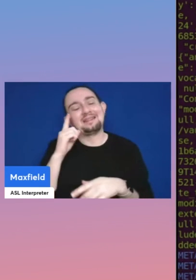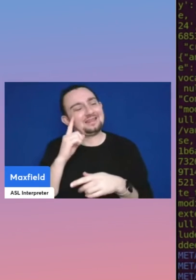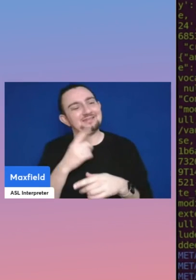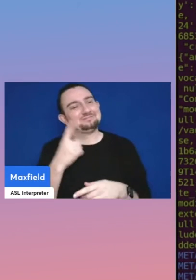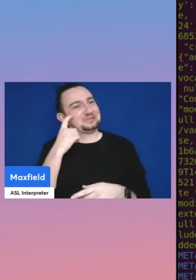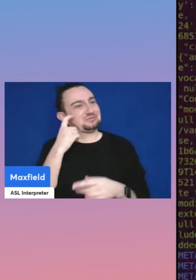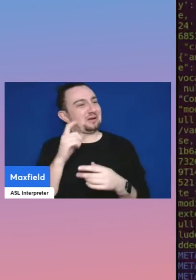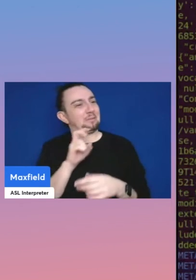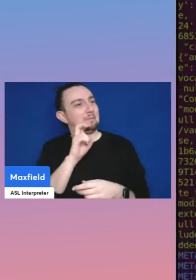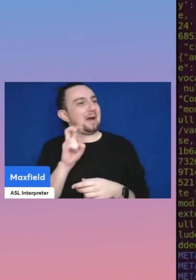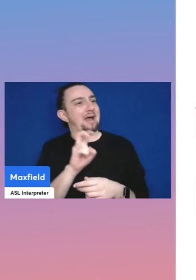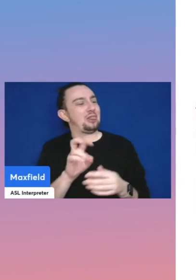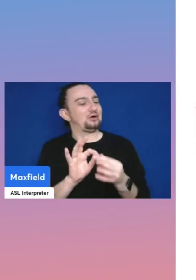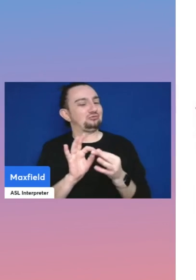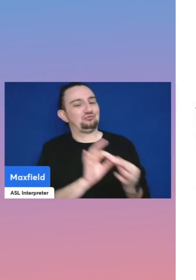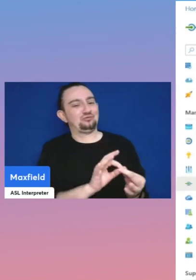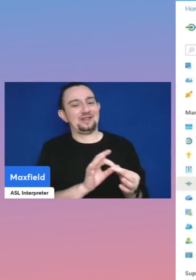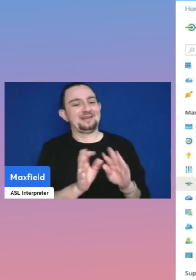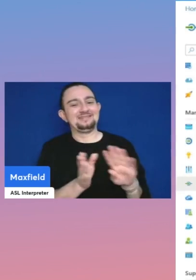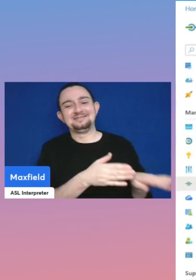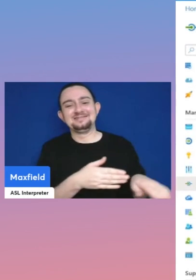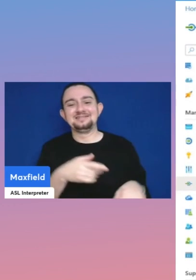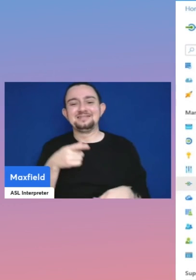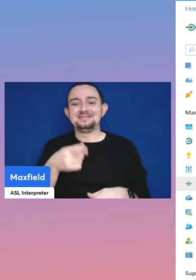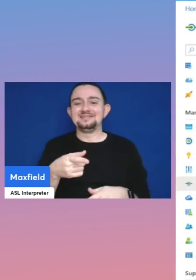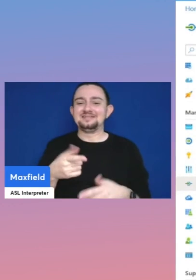Yes. You've been waiting for this, right? Yeah.